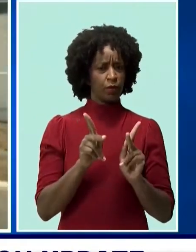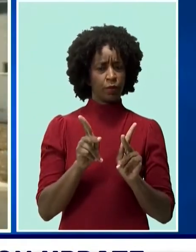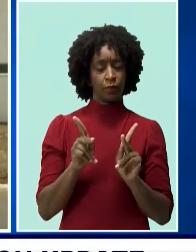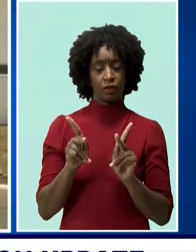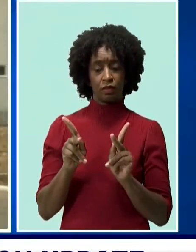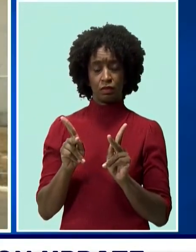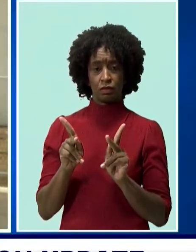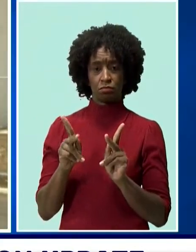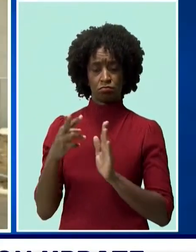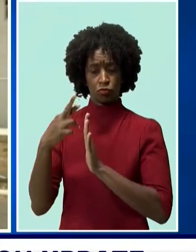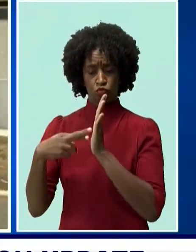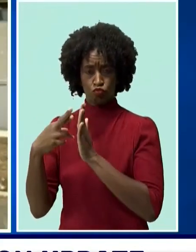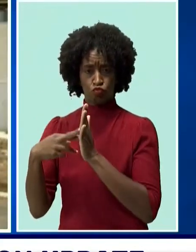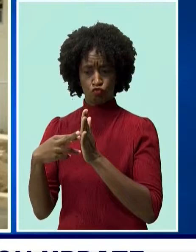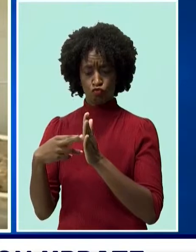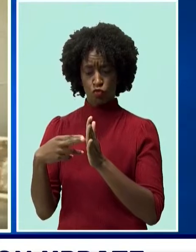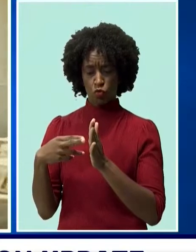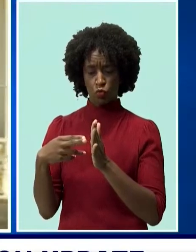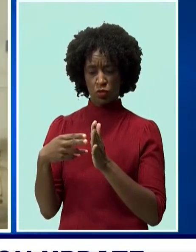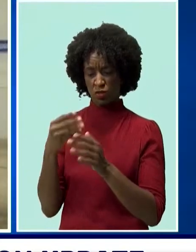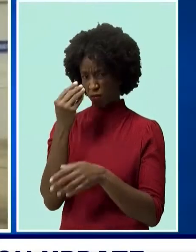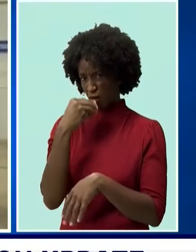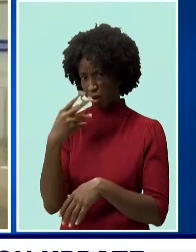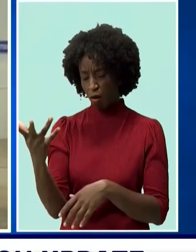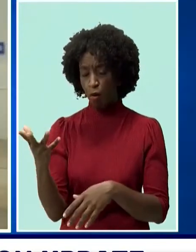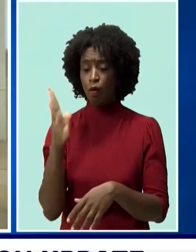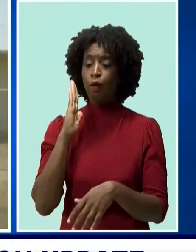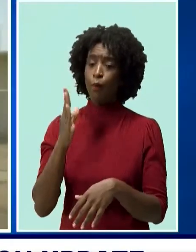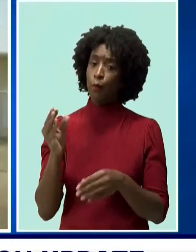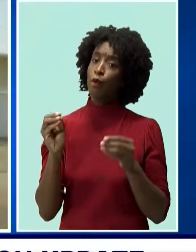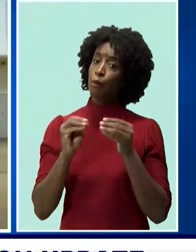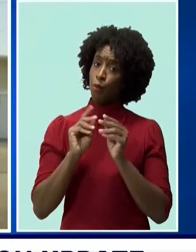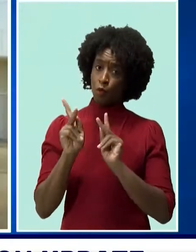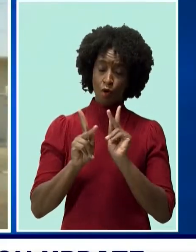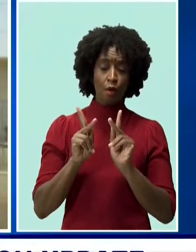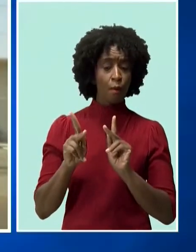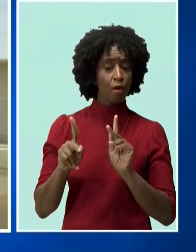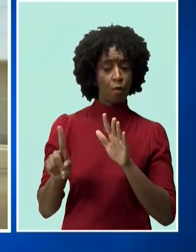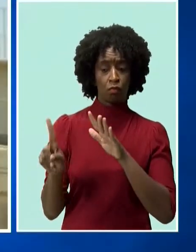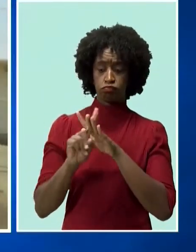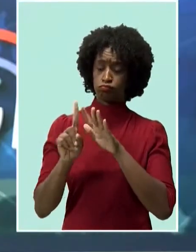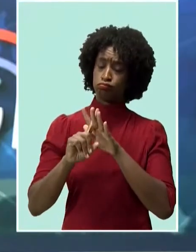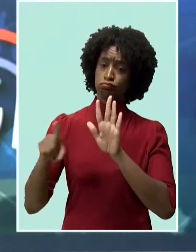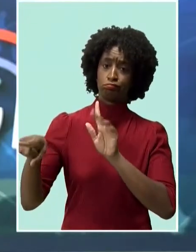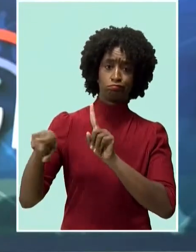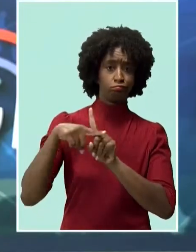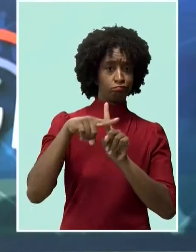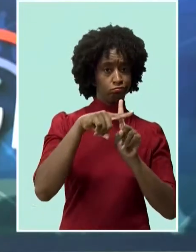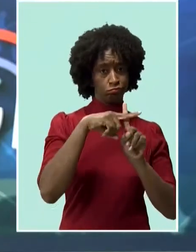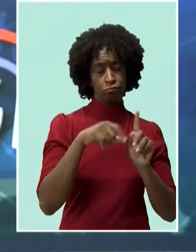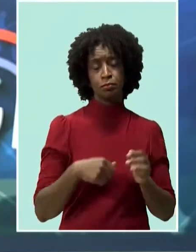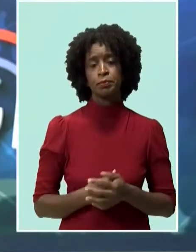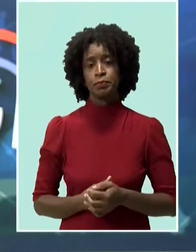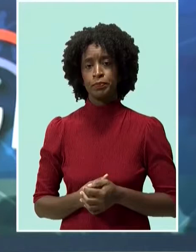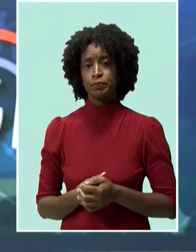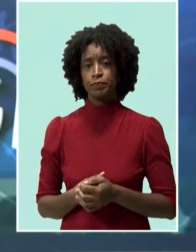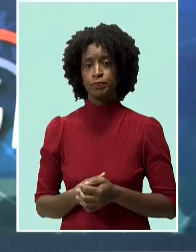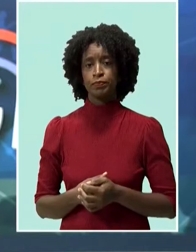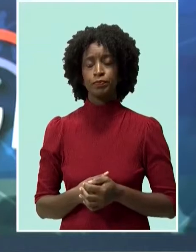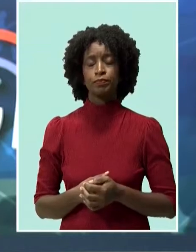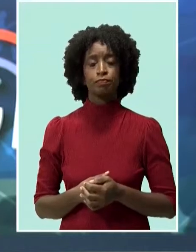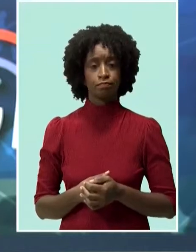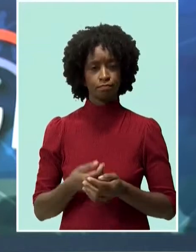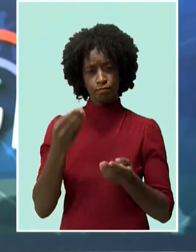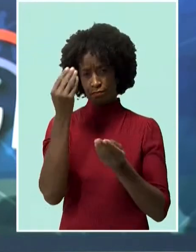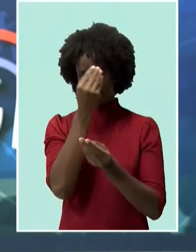there will be no slowing down of the numbers. Wendy Burke, CBC News. Thanks, Wendy. And the Barbadians are being told they